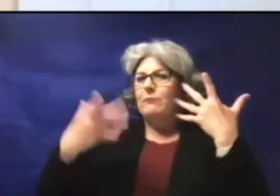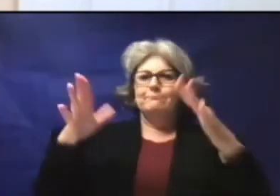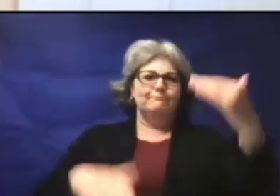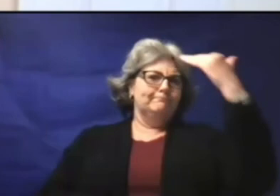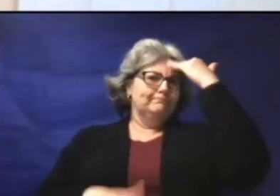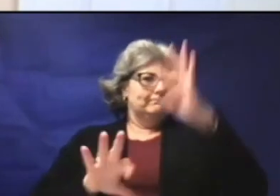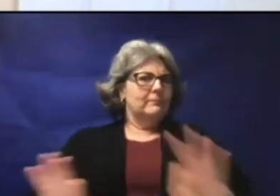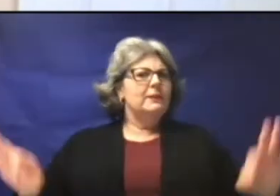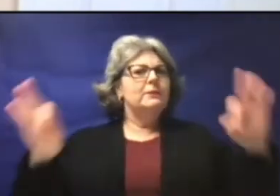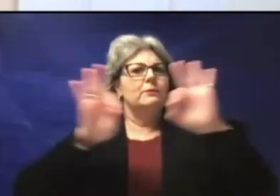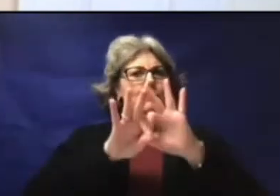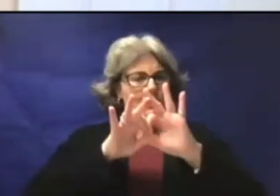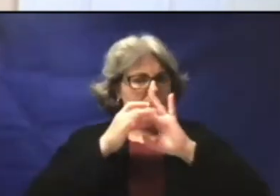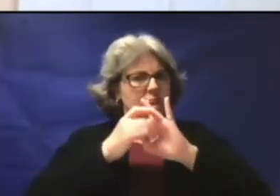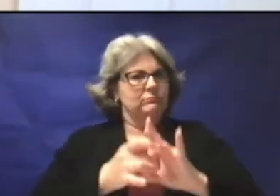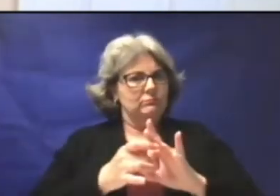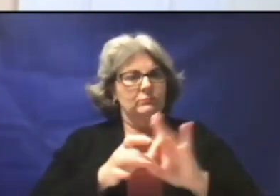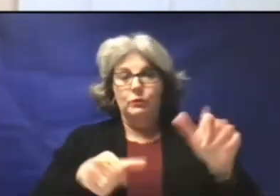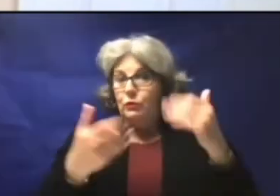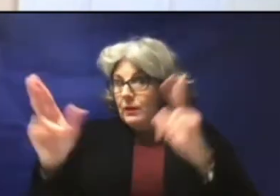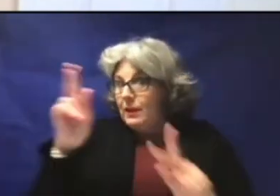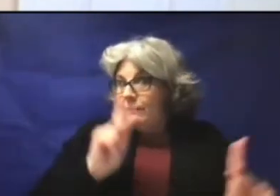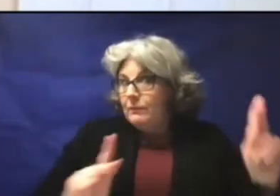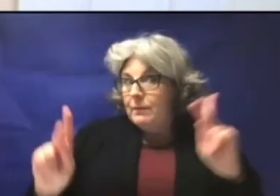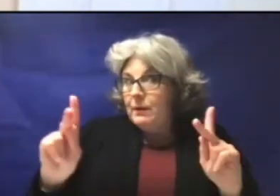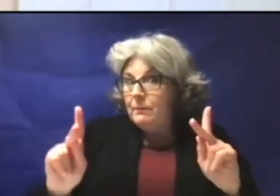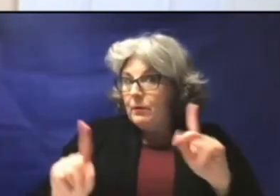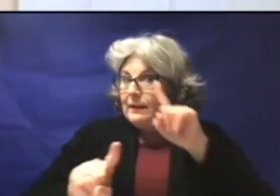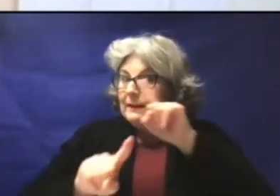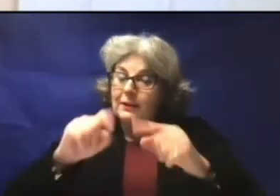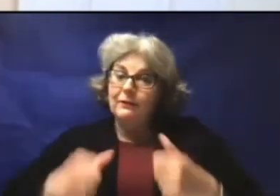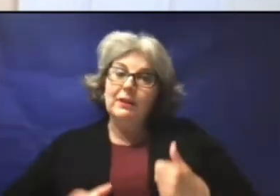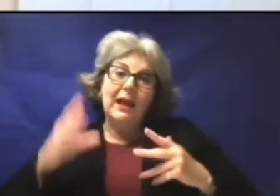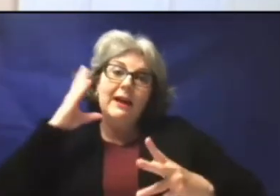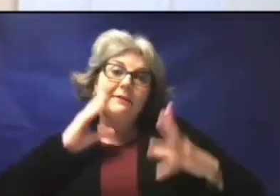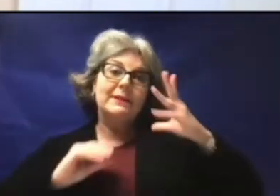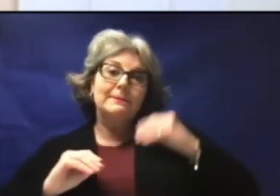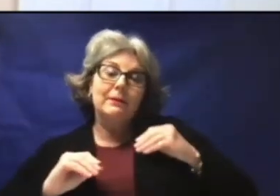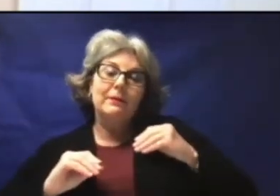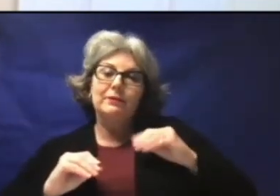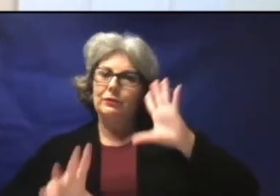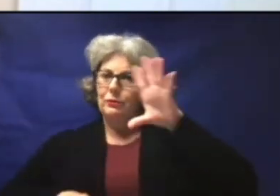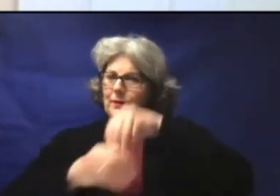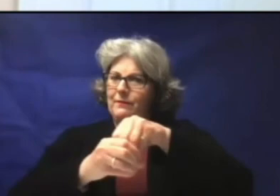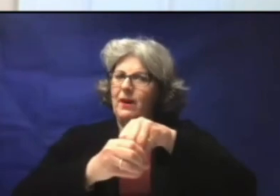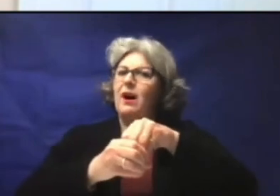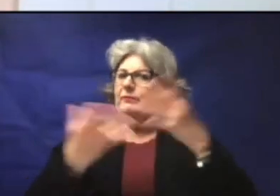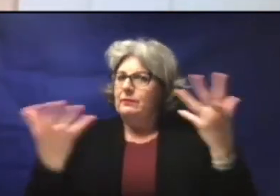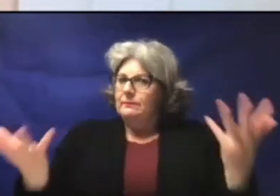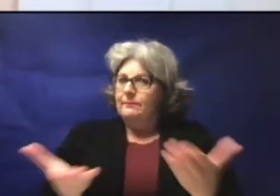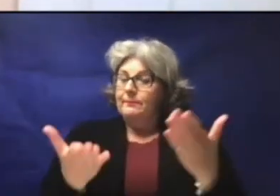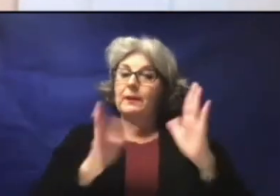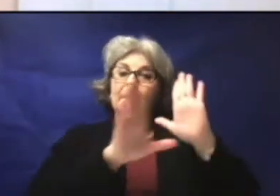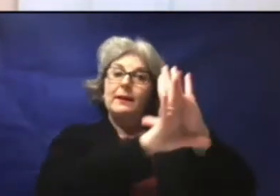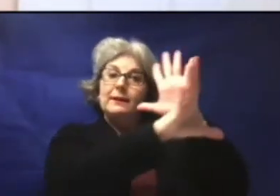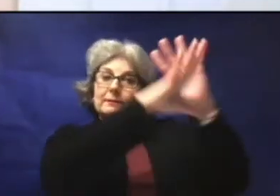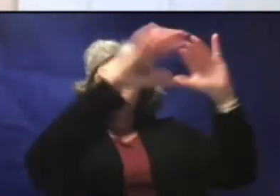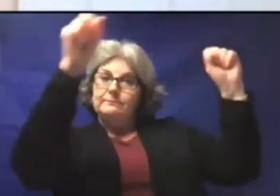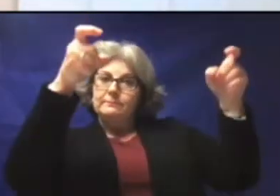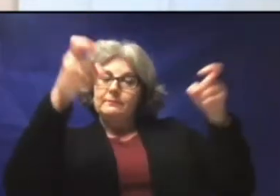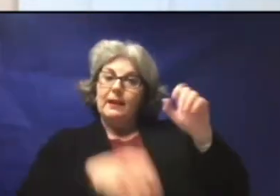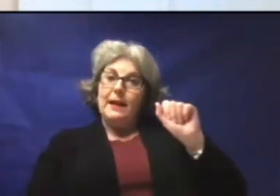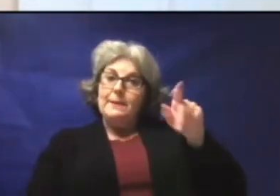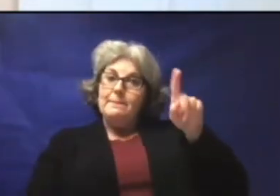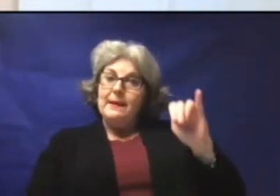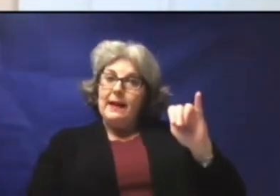how important it is to give people with different life experiences a seat at the table. In his administration, he appointed